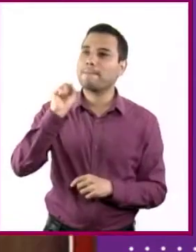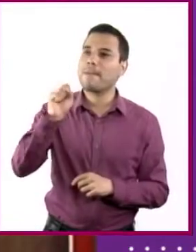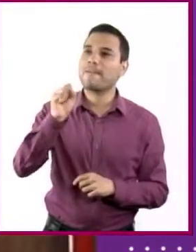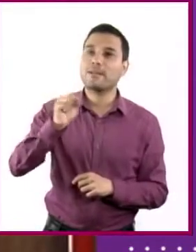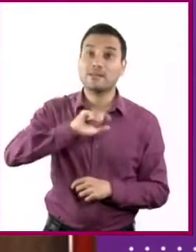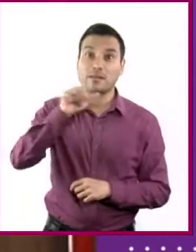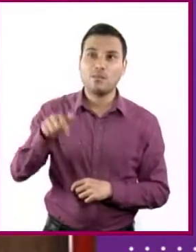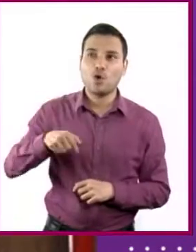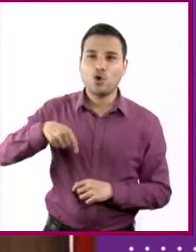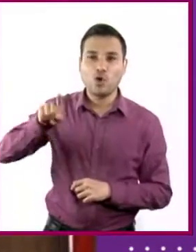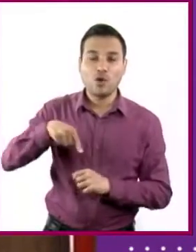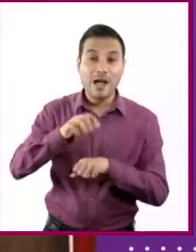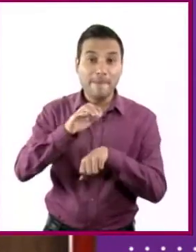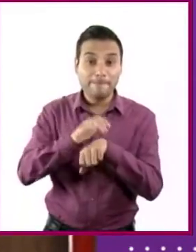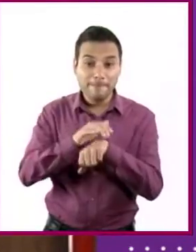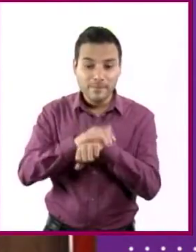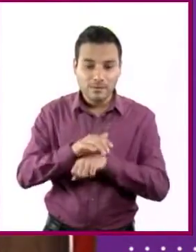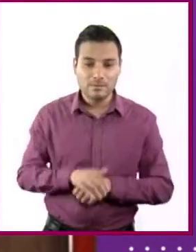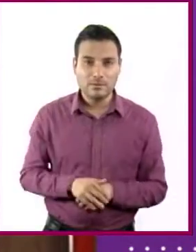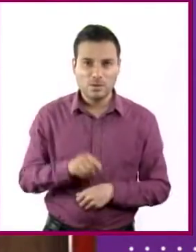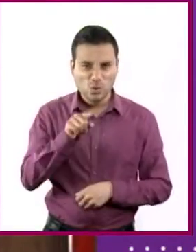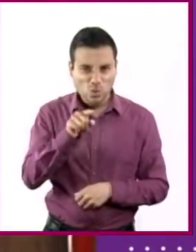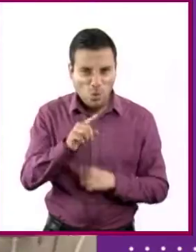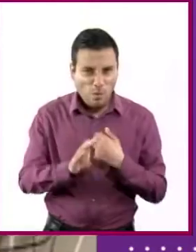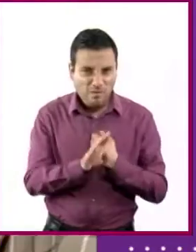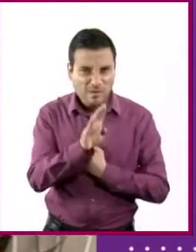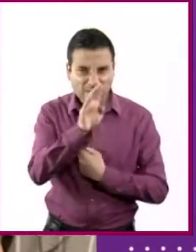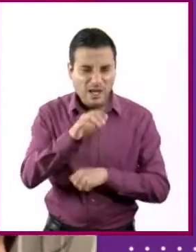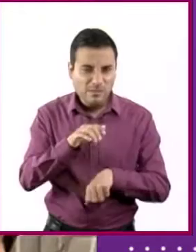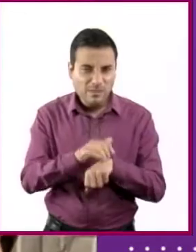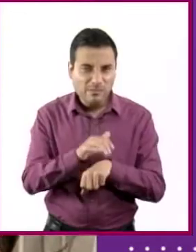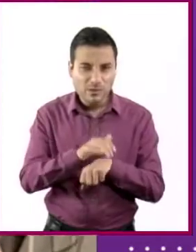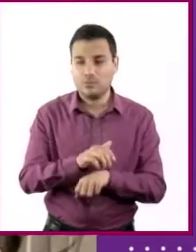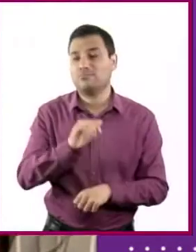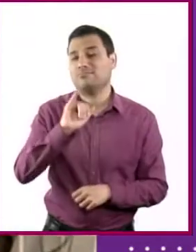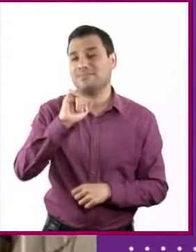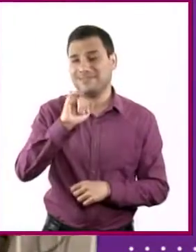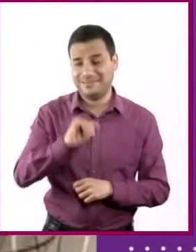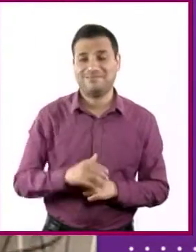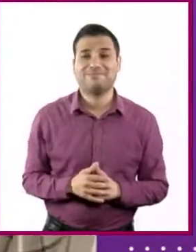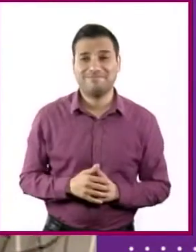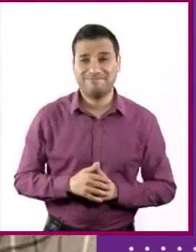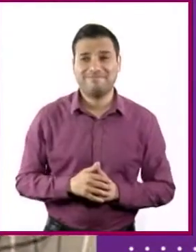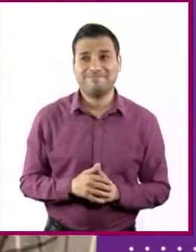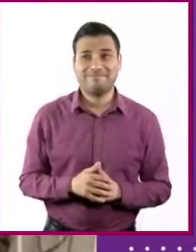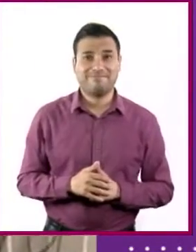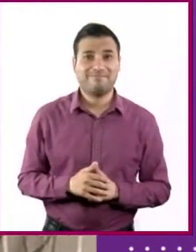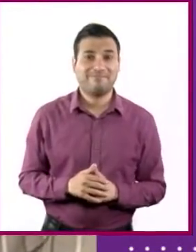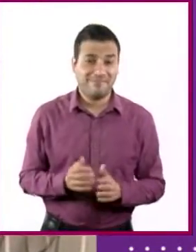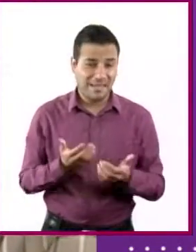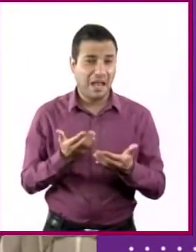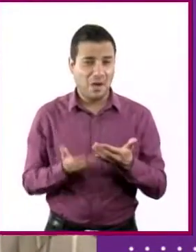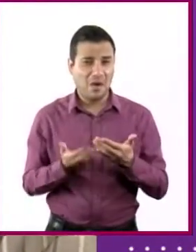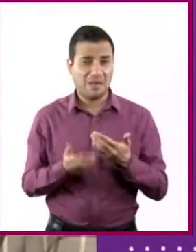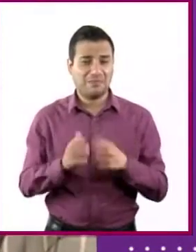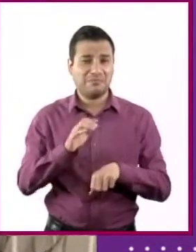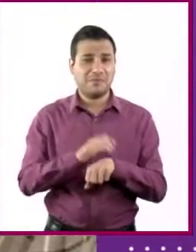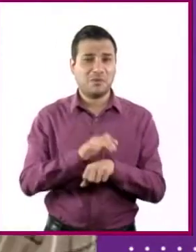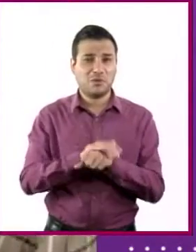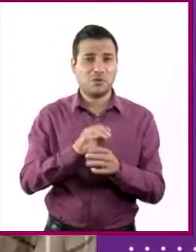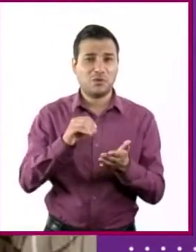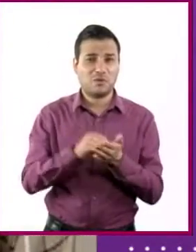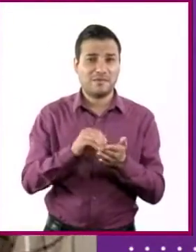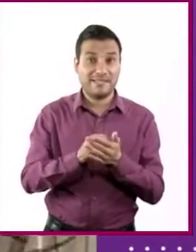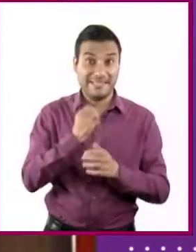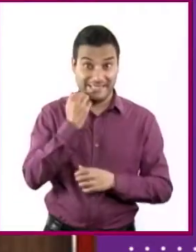friend. You became an opera singer's friend? Yes, and I'm still his friend. Do you want